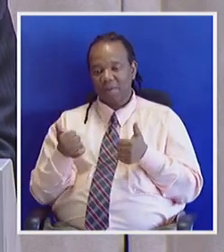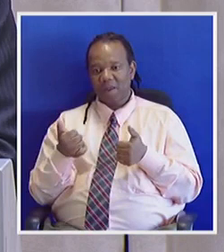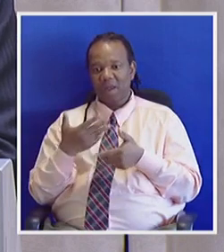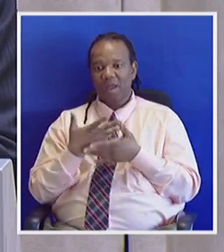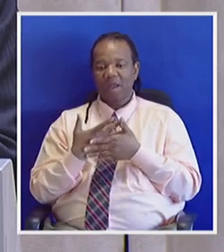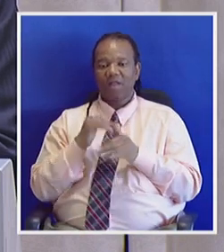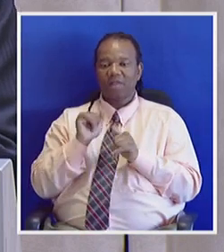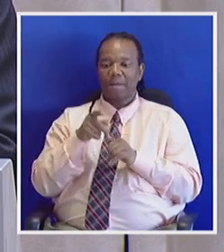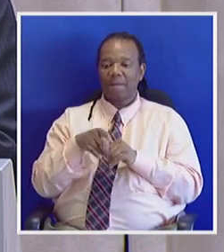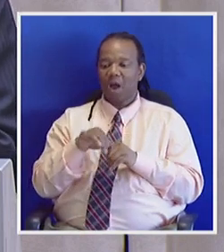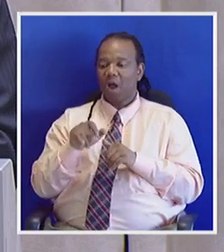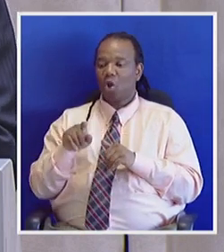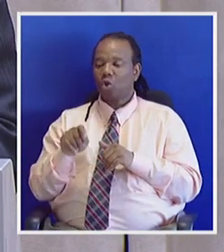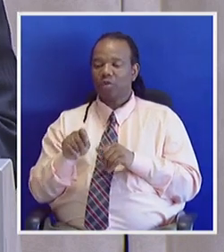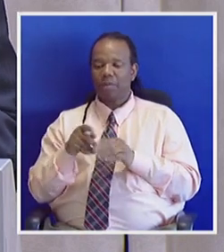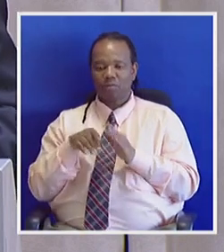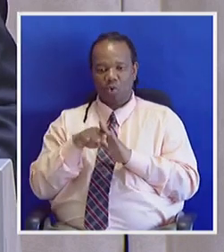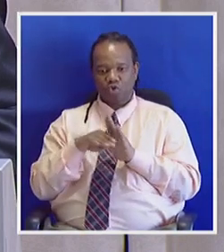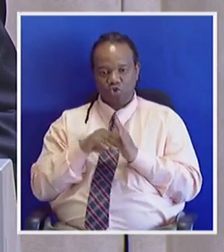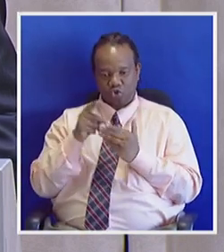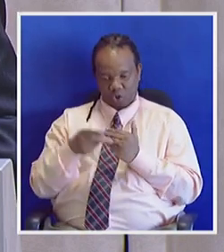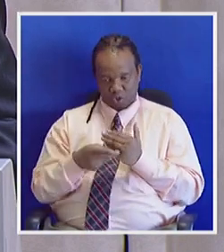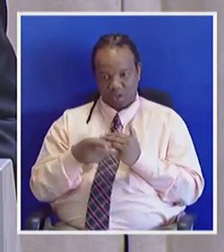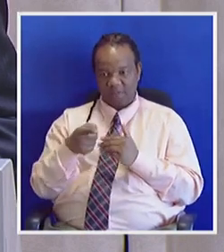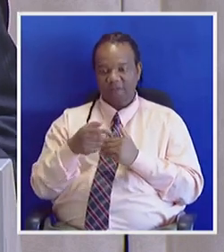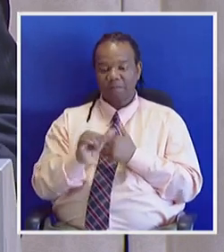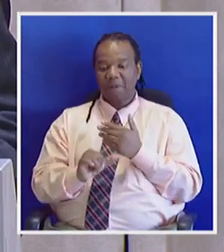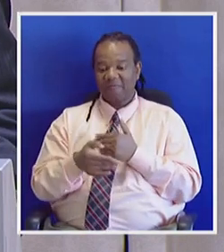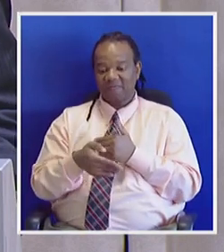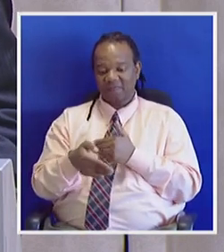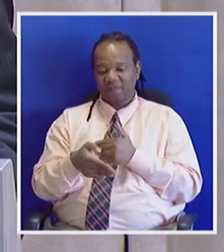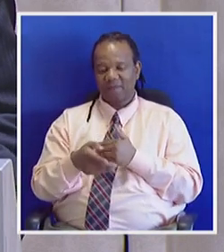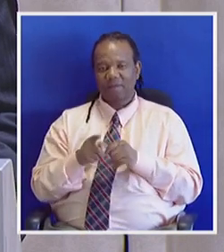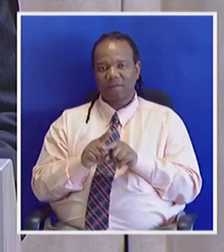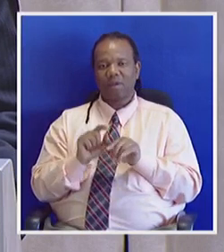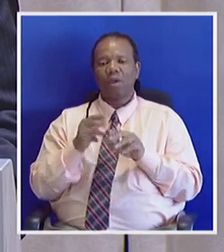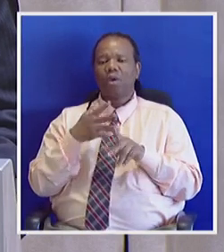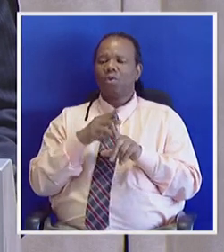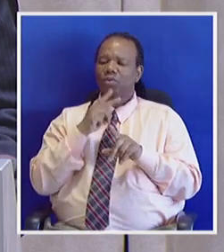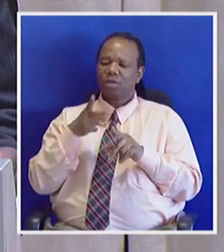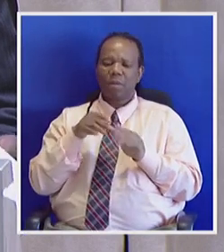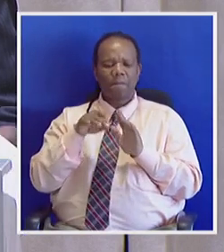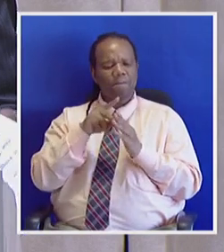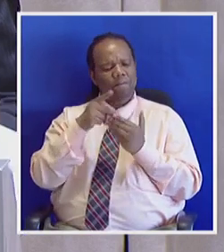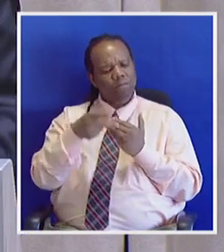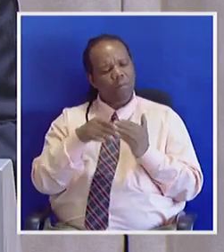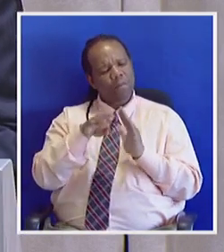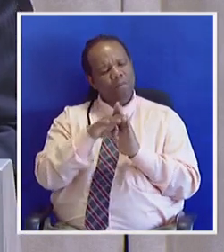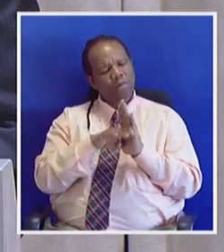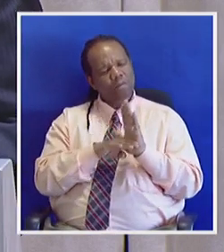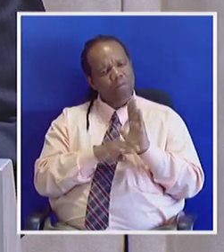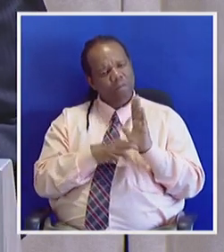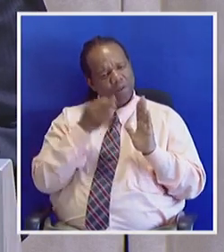later this year. All these actions constitute a basket of interventions to reduce